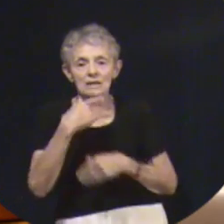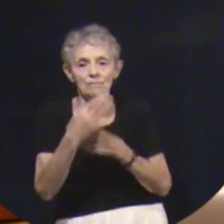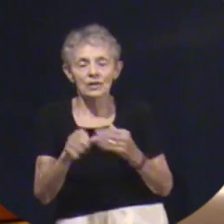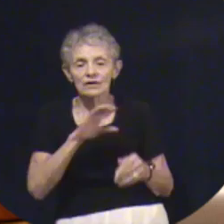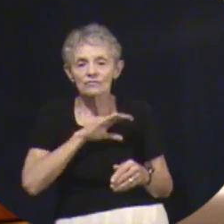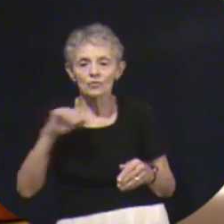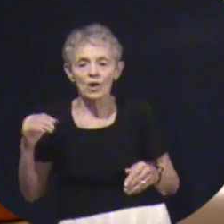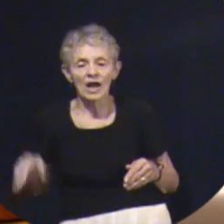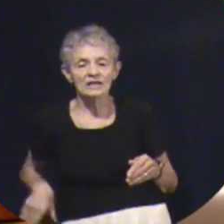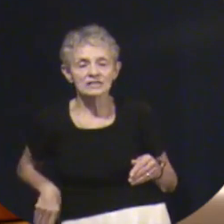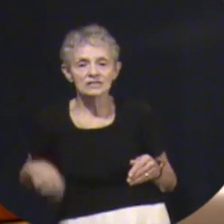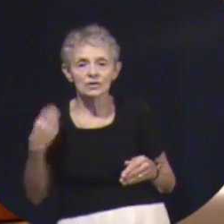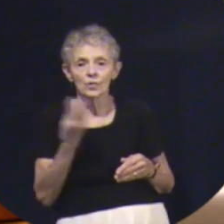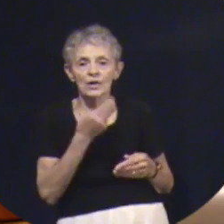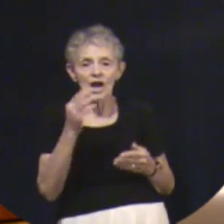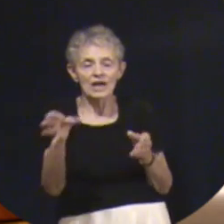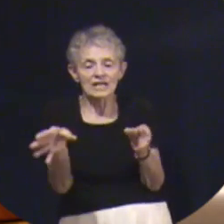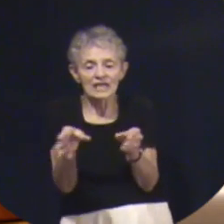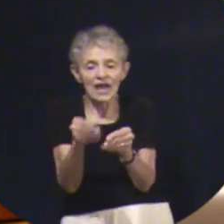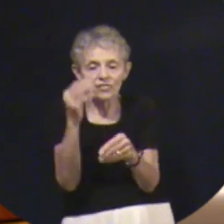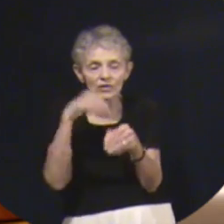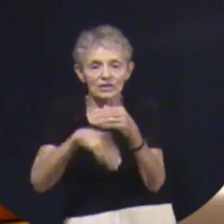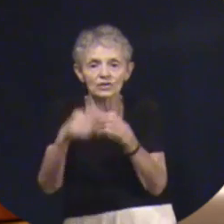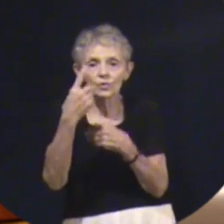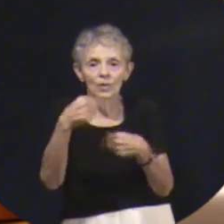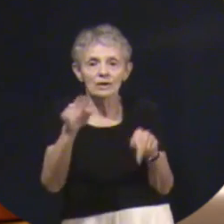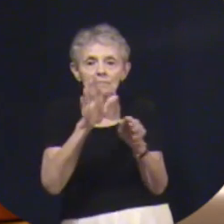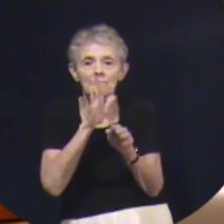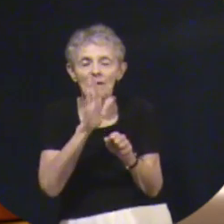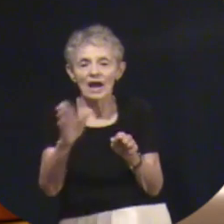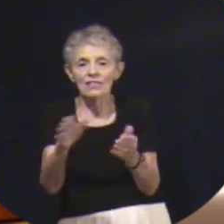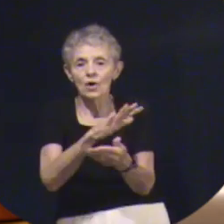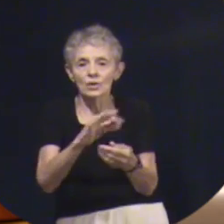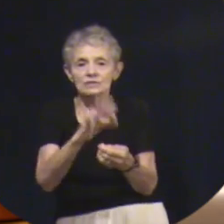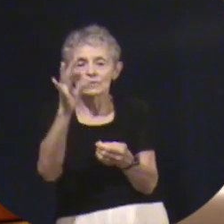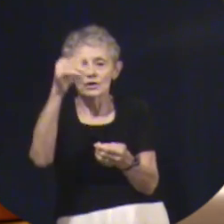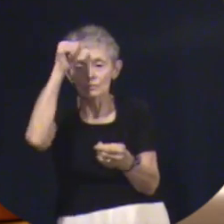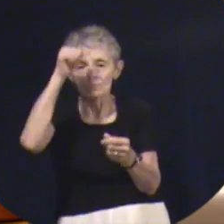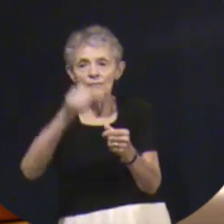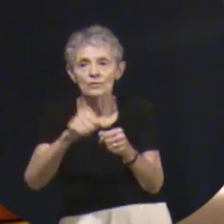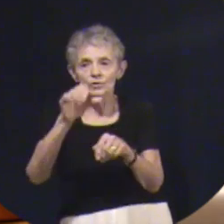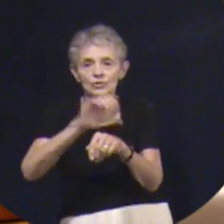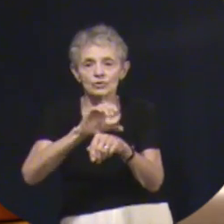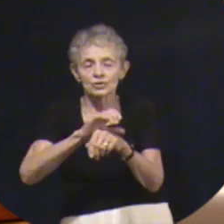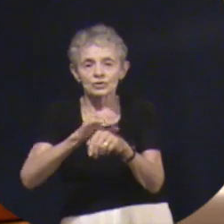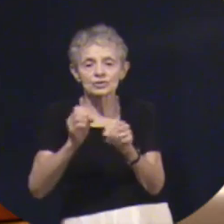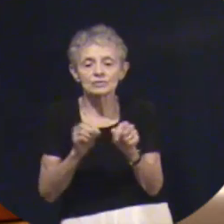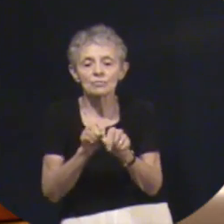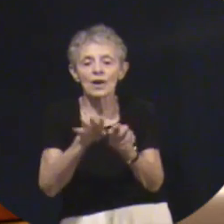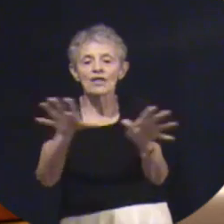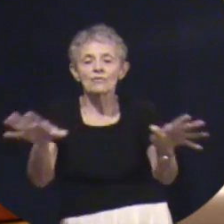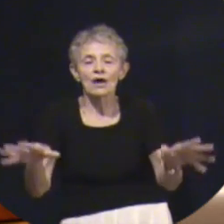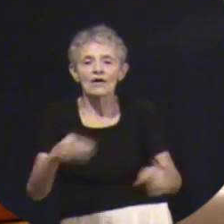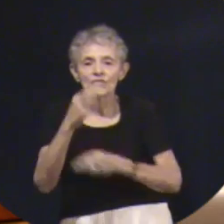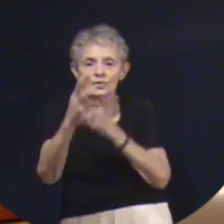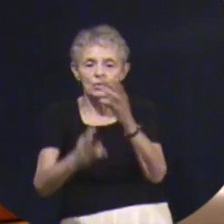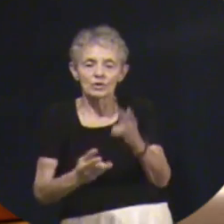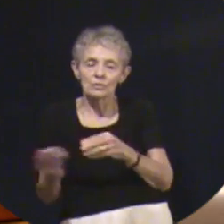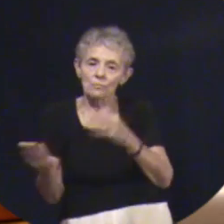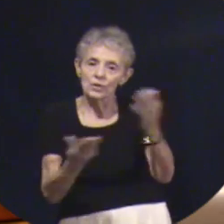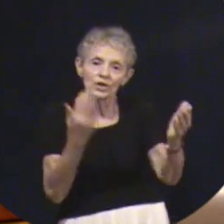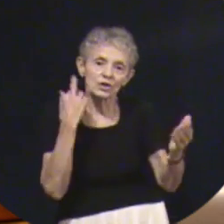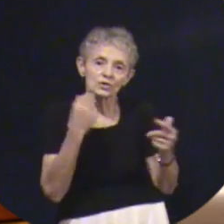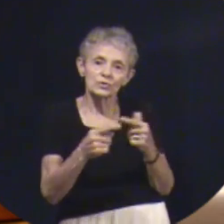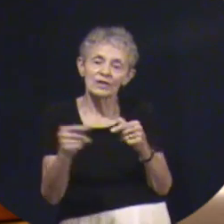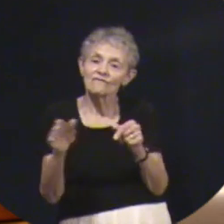into one by the Holy Spirit. Remember, Lord, your church spread throughout the world, and bring her to the fullness